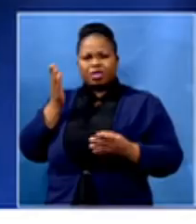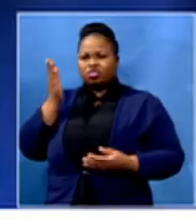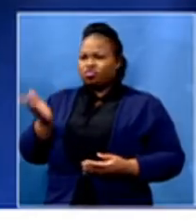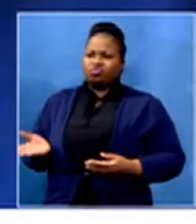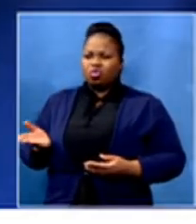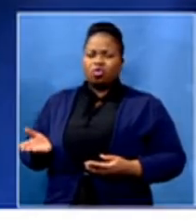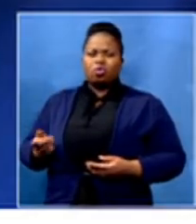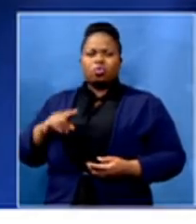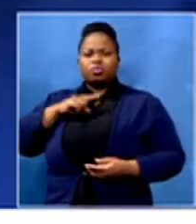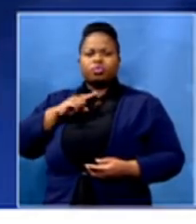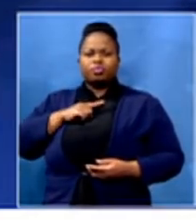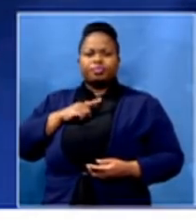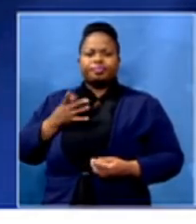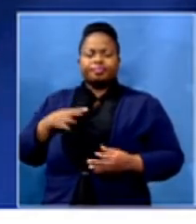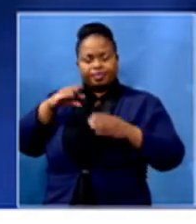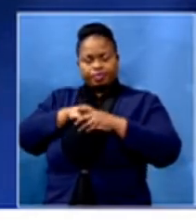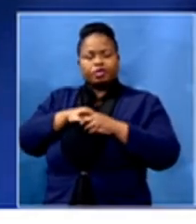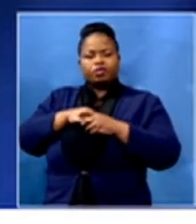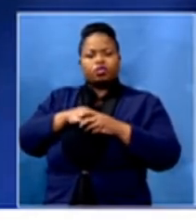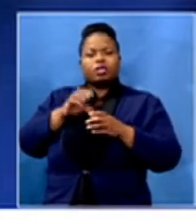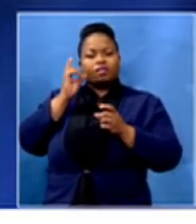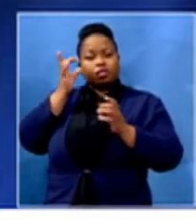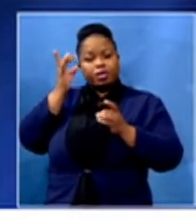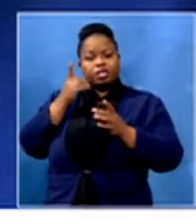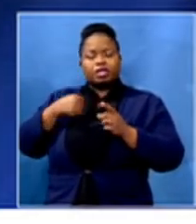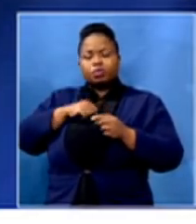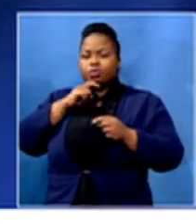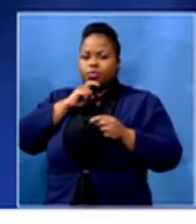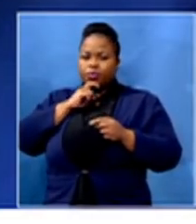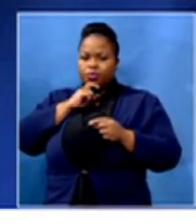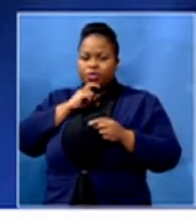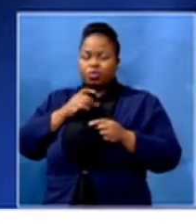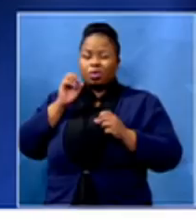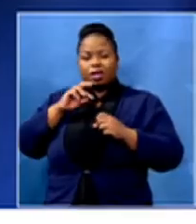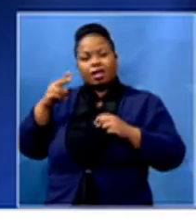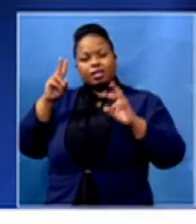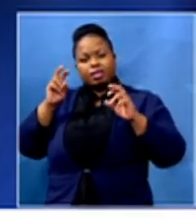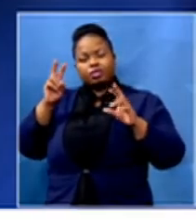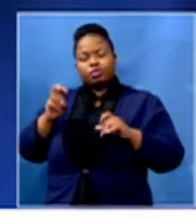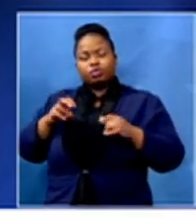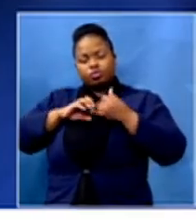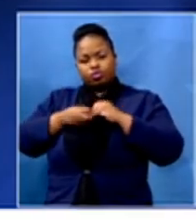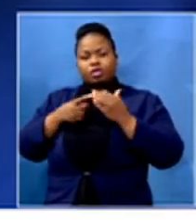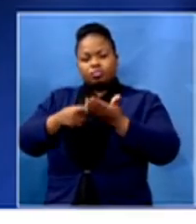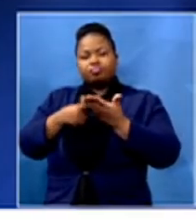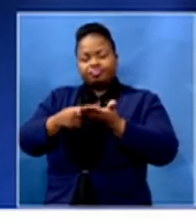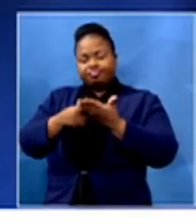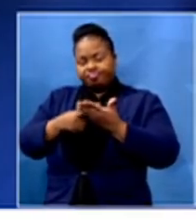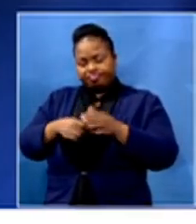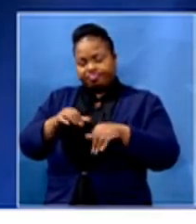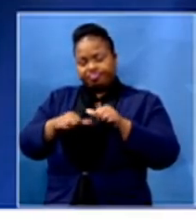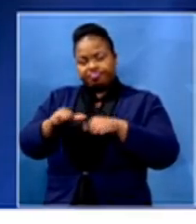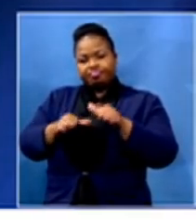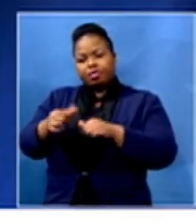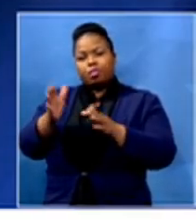to be counted as part of the data that we have to utilize. So a lot of those issues we have been under discussion about, but we are trying